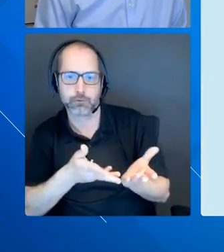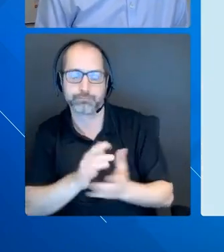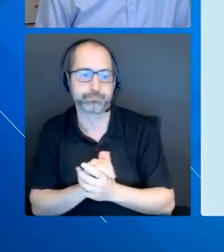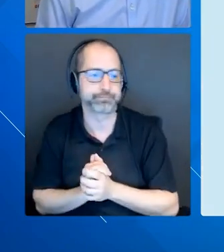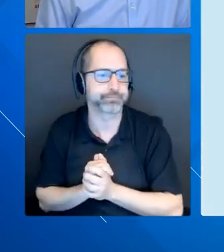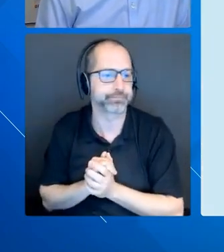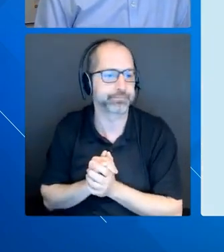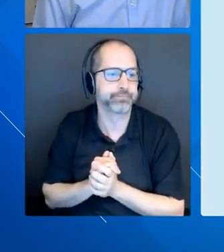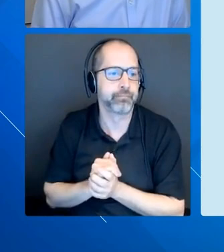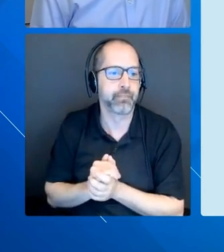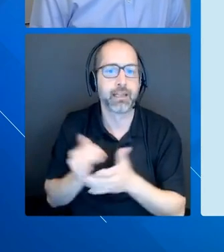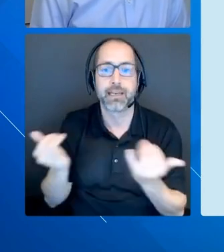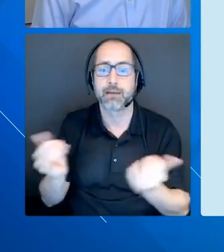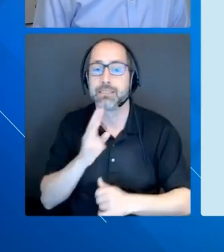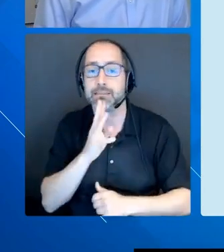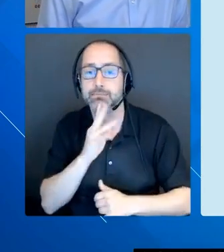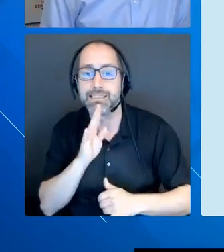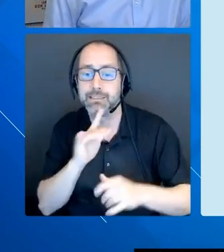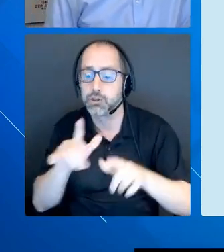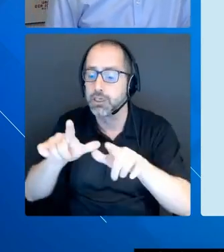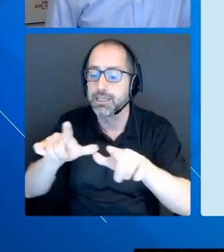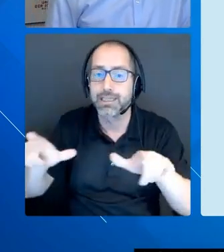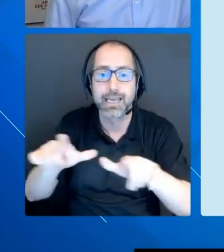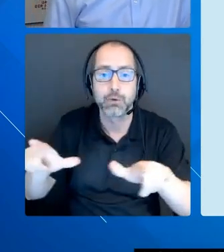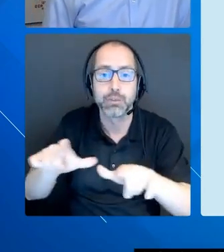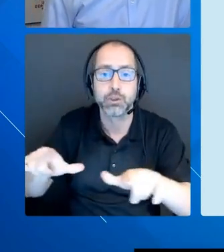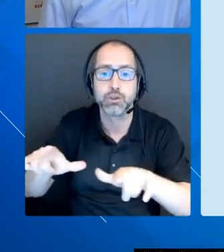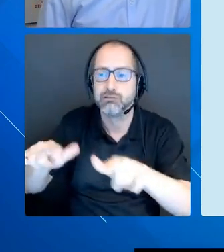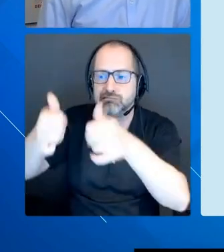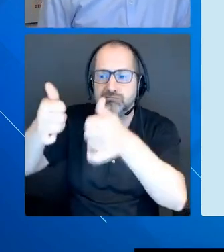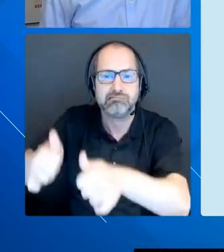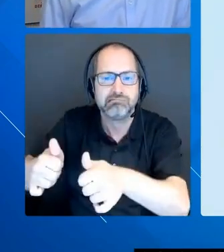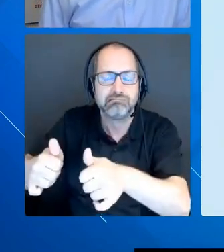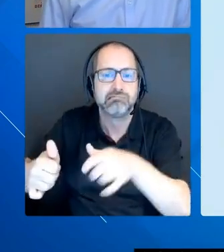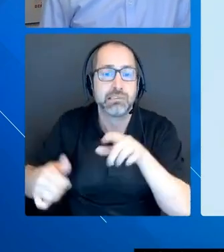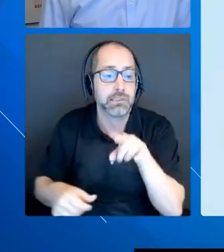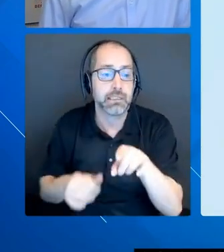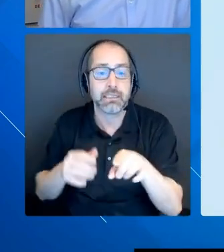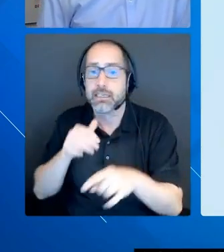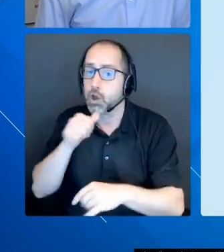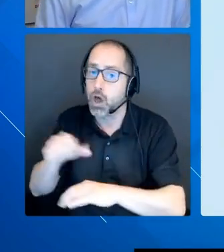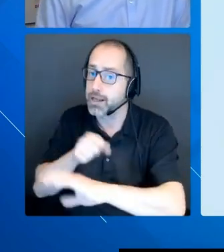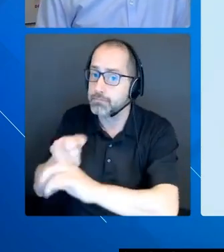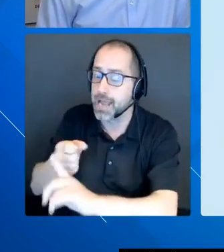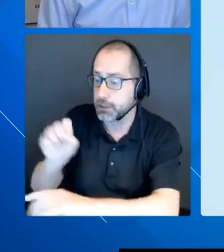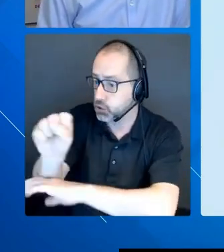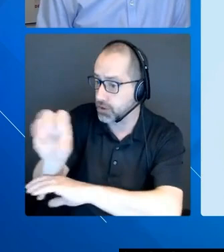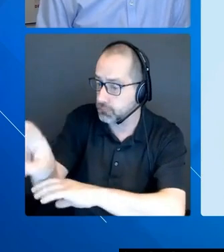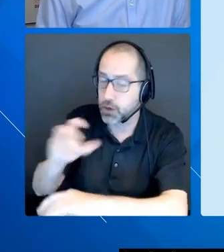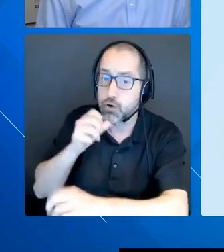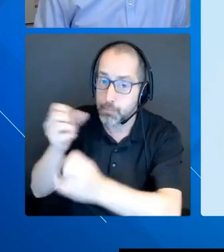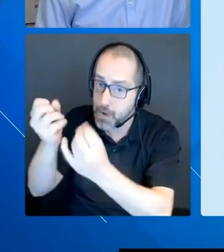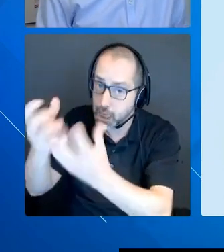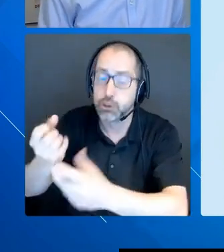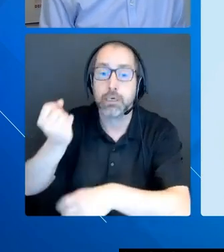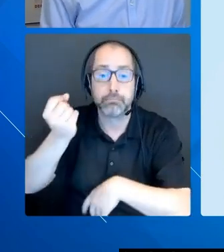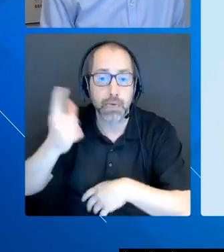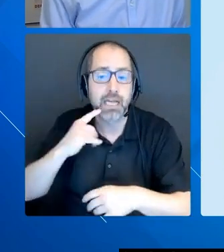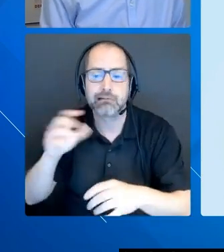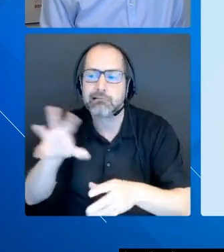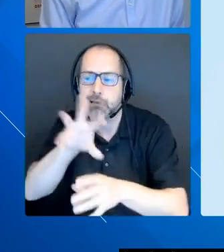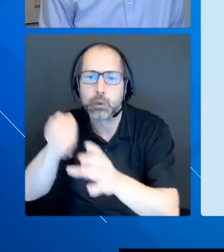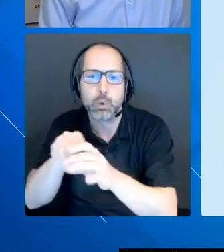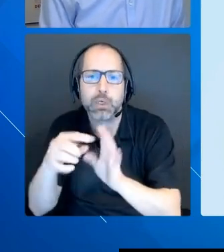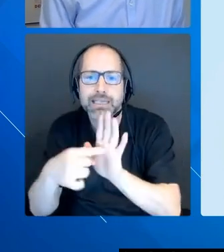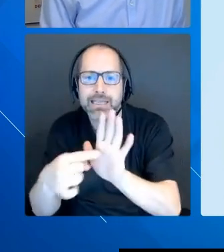All right, speech or language impairment. Admittedly, it doesn't impact software all that much, but I want to include a couple of examples, especially for